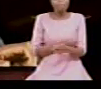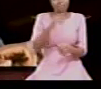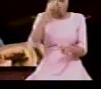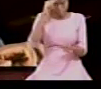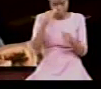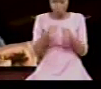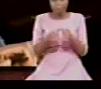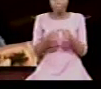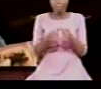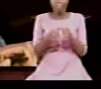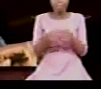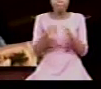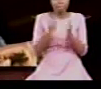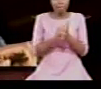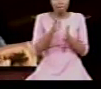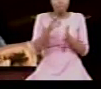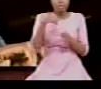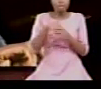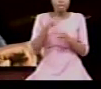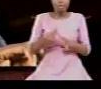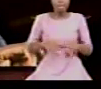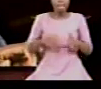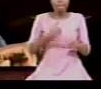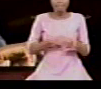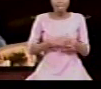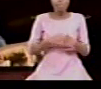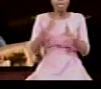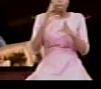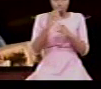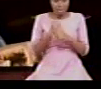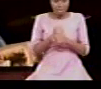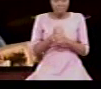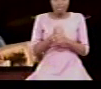remember that thou in thy lifetime receivest